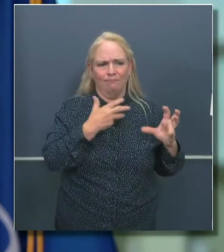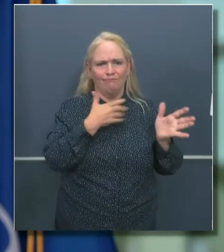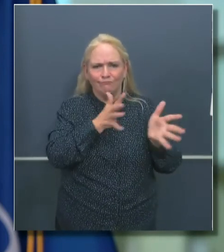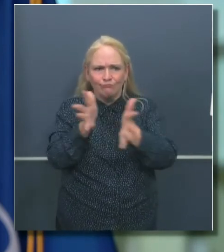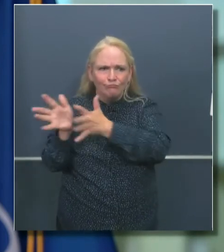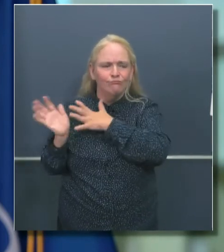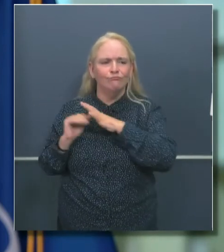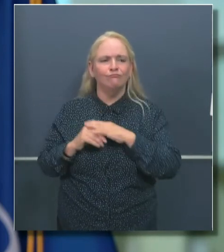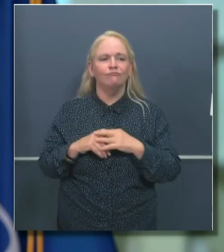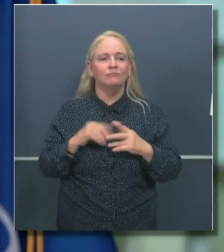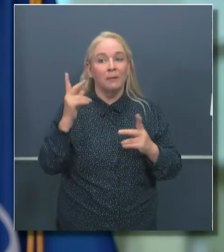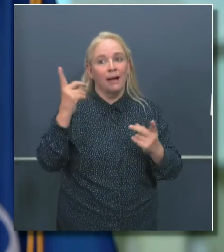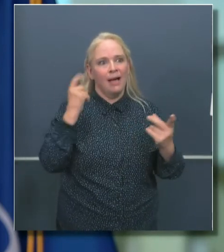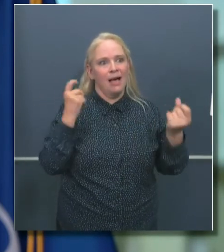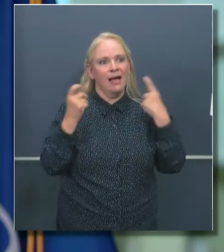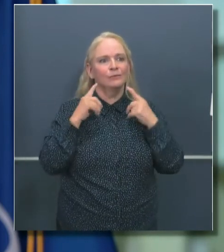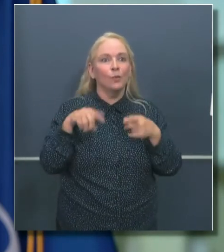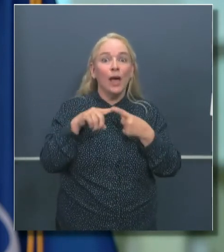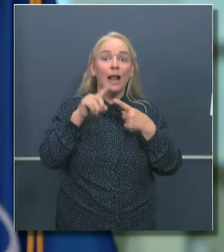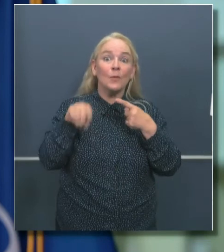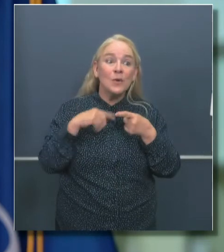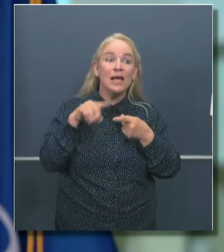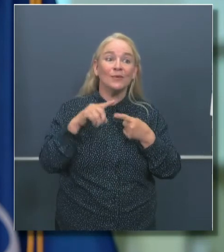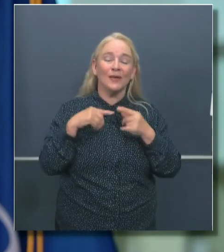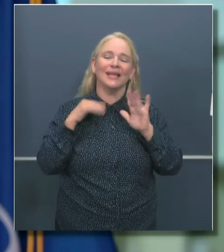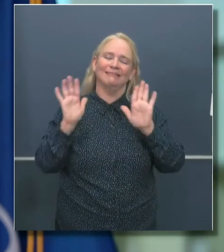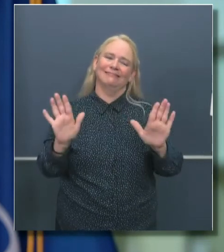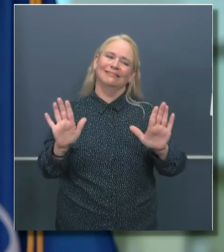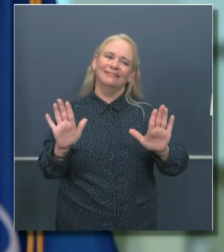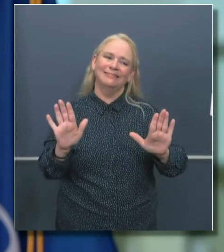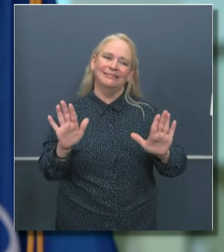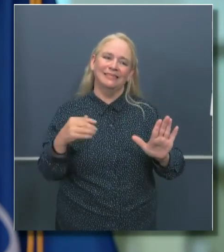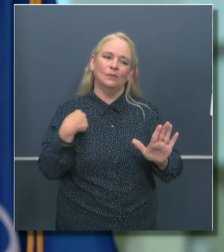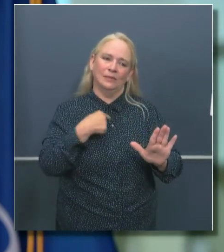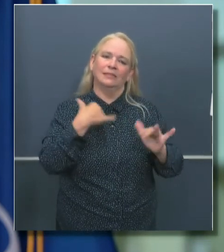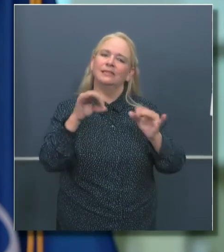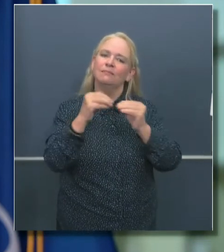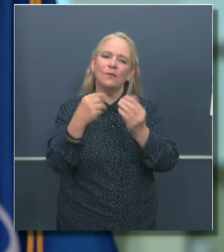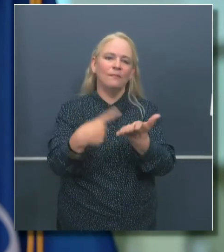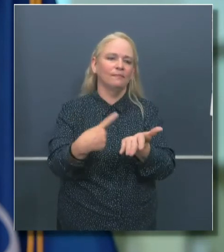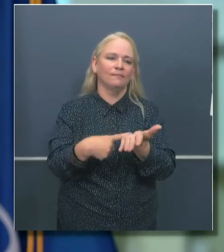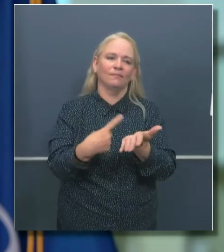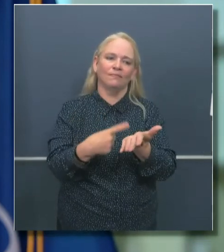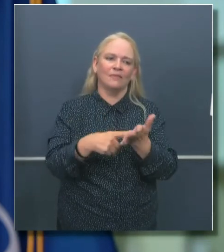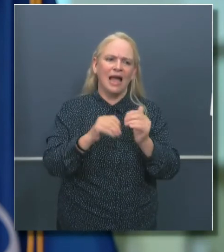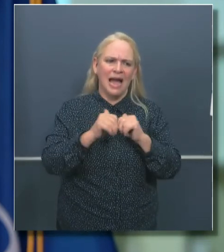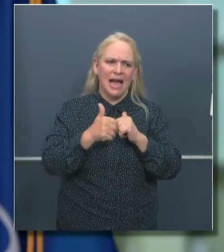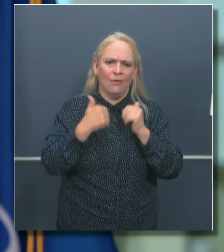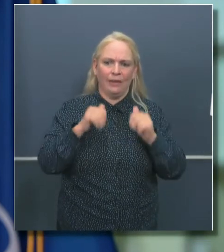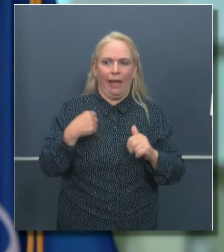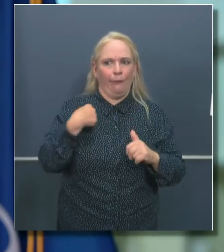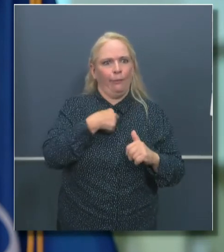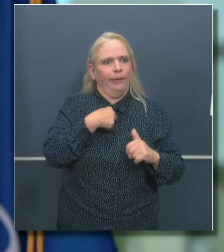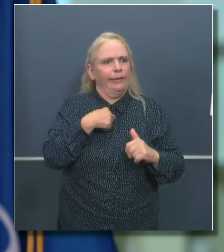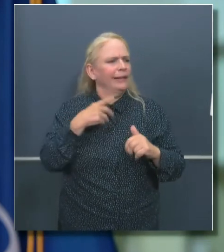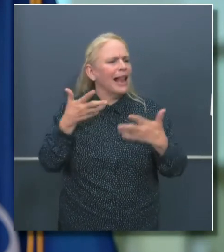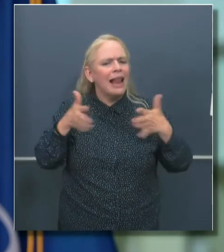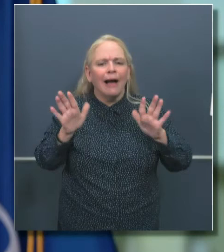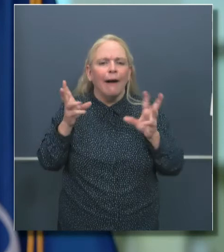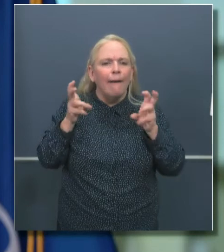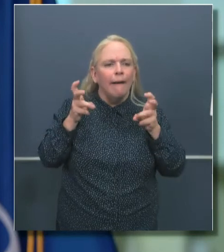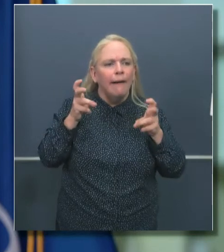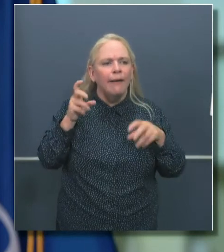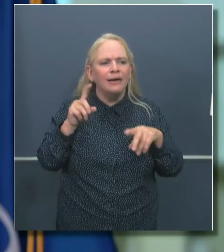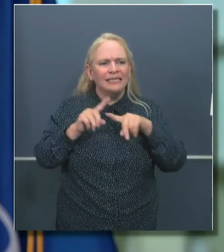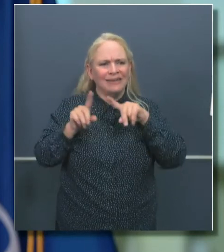when, not how. We need to have a deeper conversation about how to safely reopen. And that's what this public